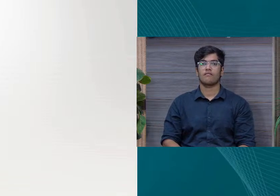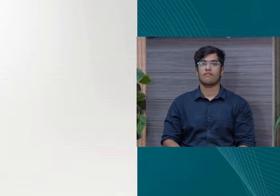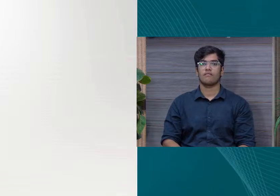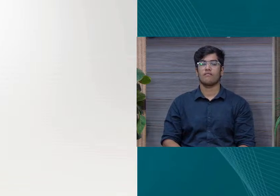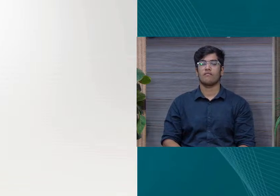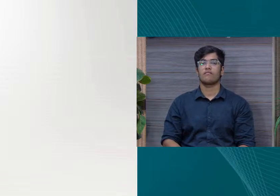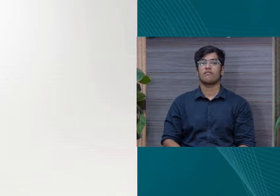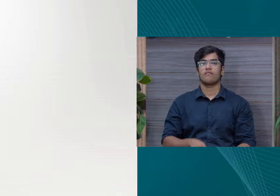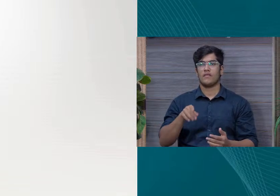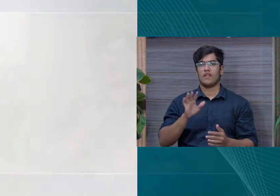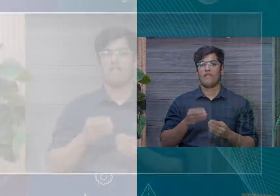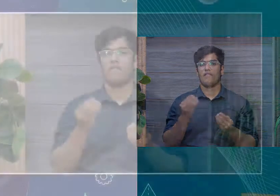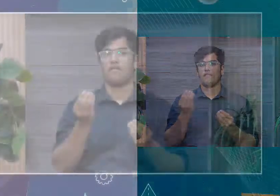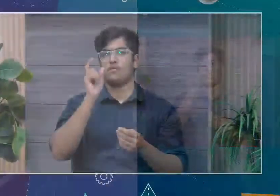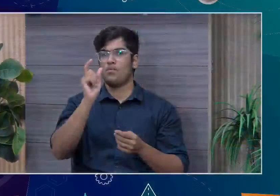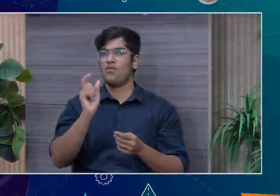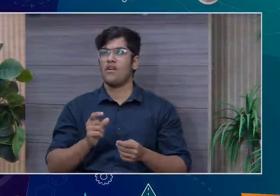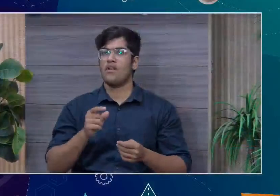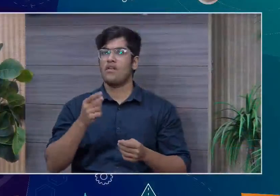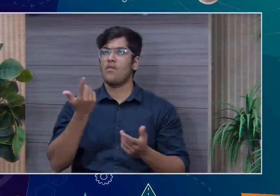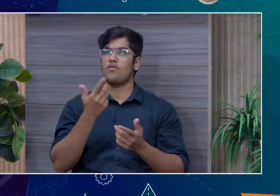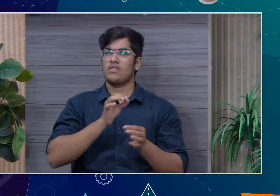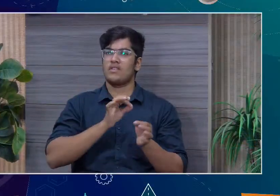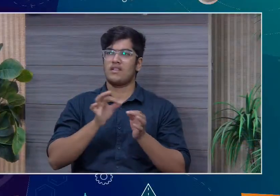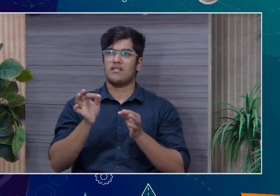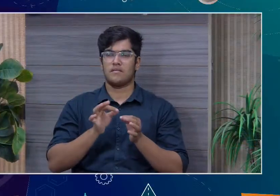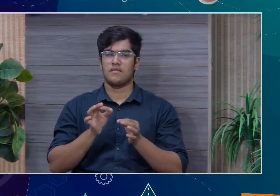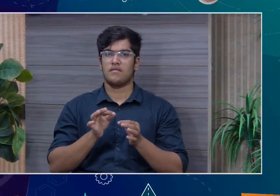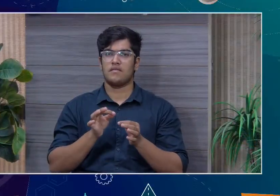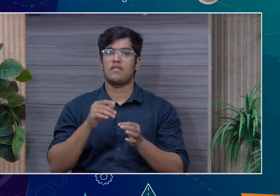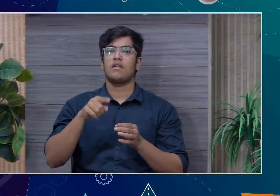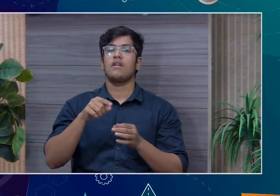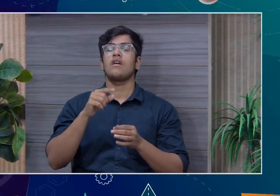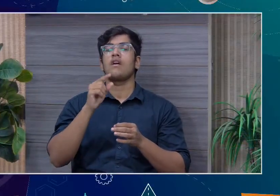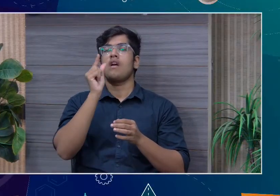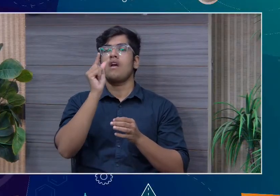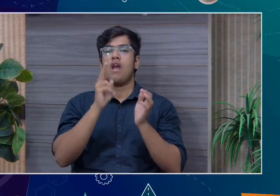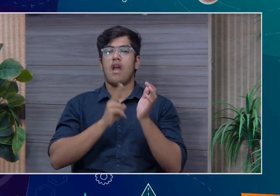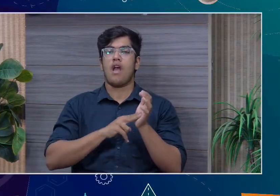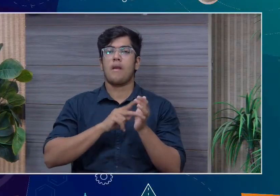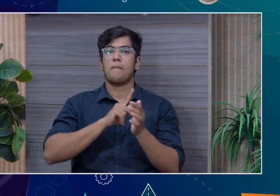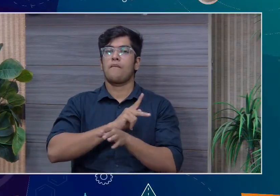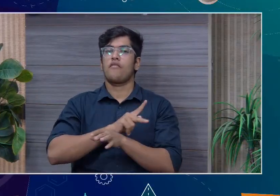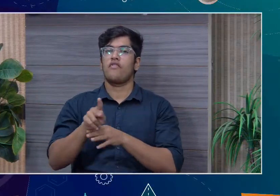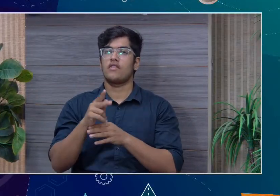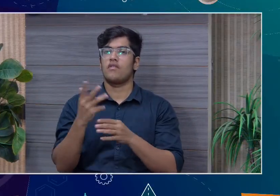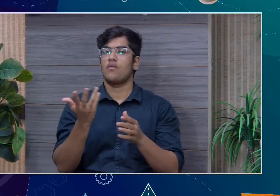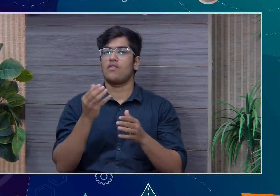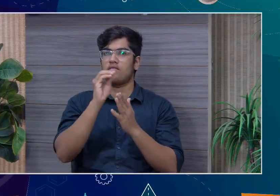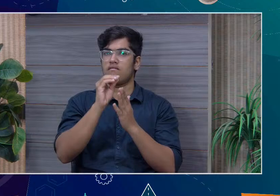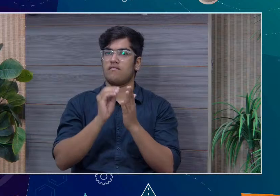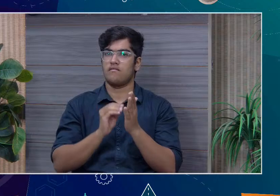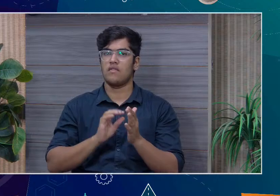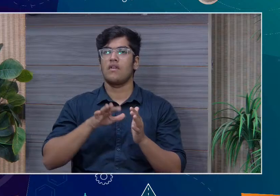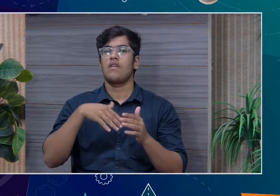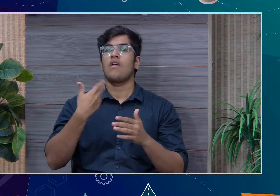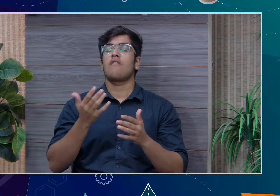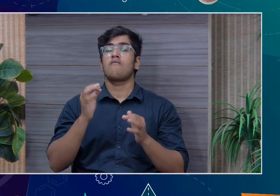in this chapter. Would you like to explain what is unprofessional, and then wonderful, and